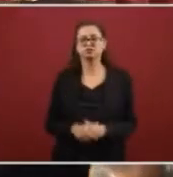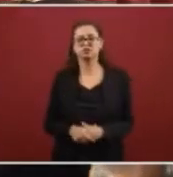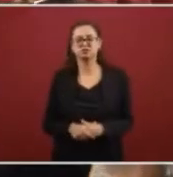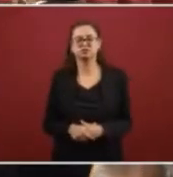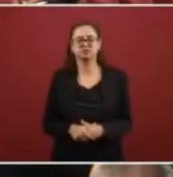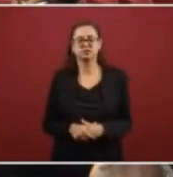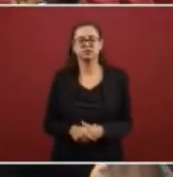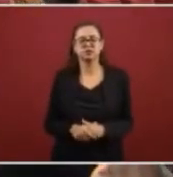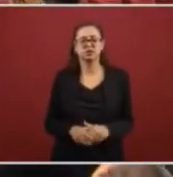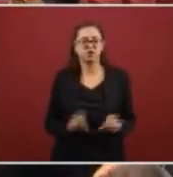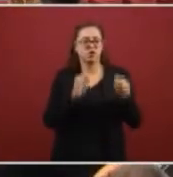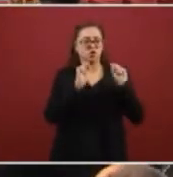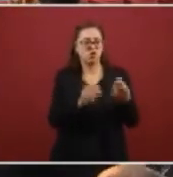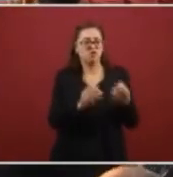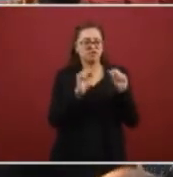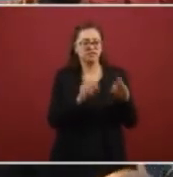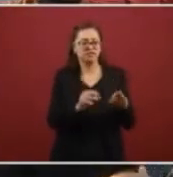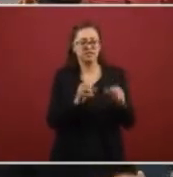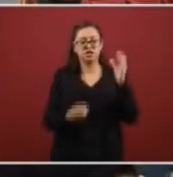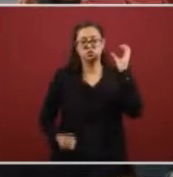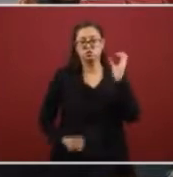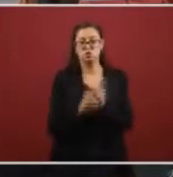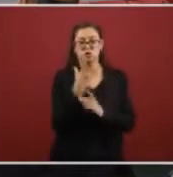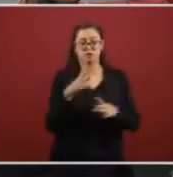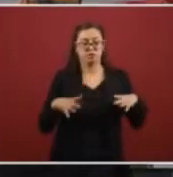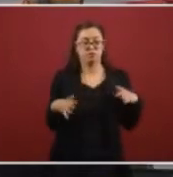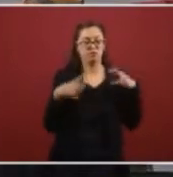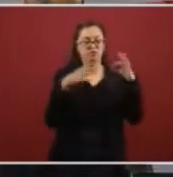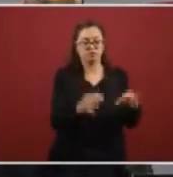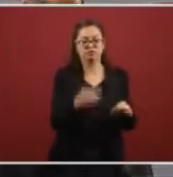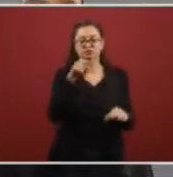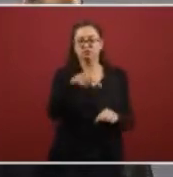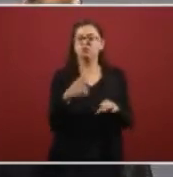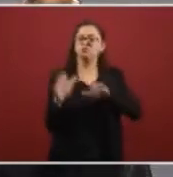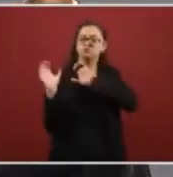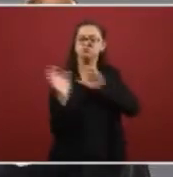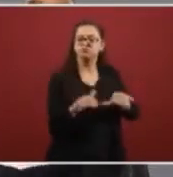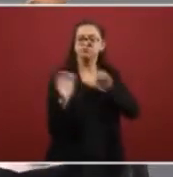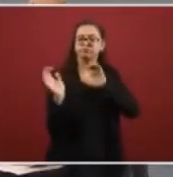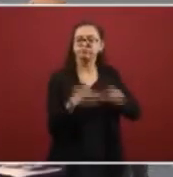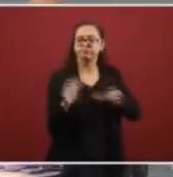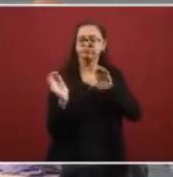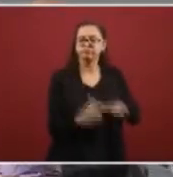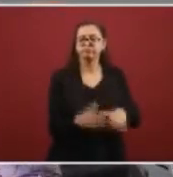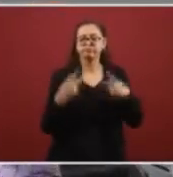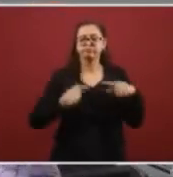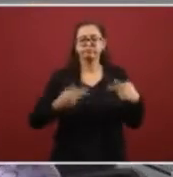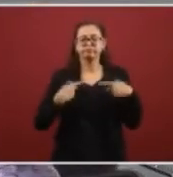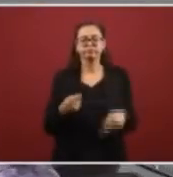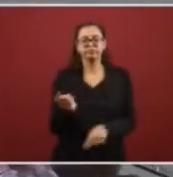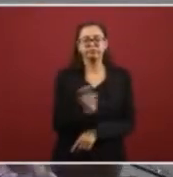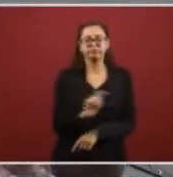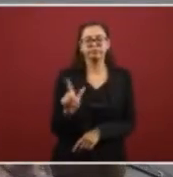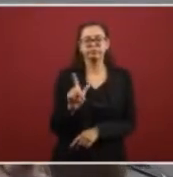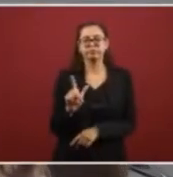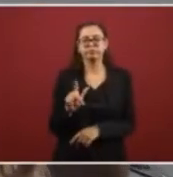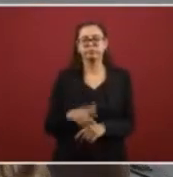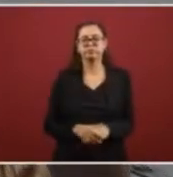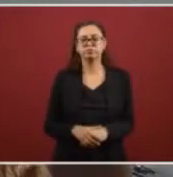autonomous, and they put a new office, and then they would contract